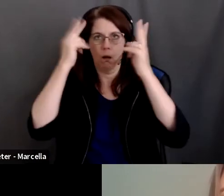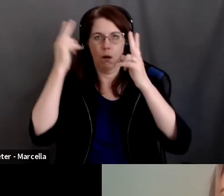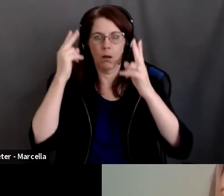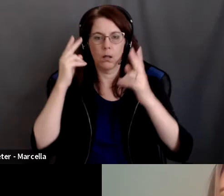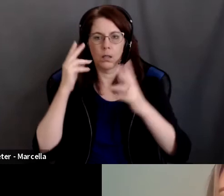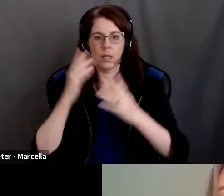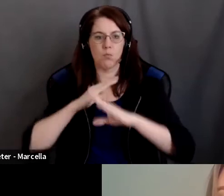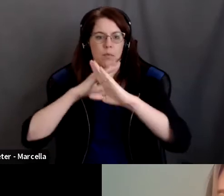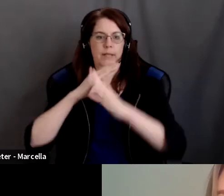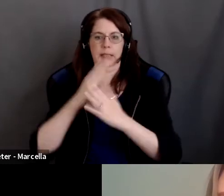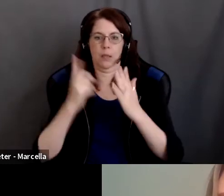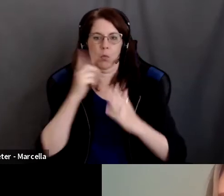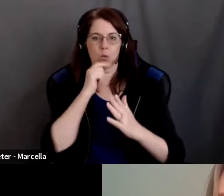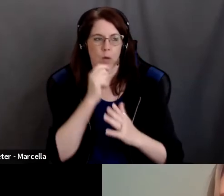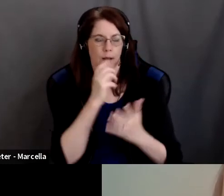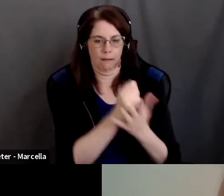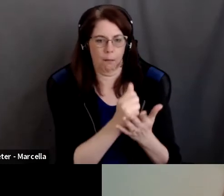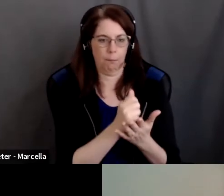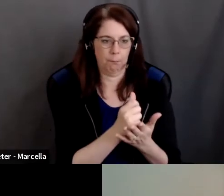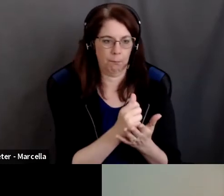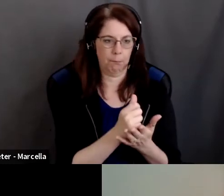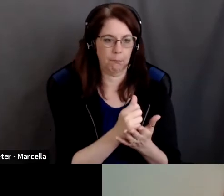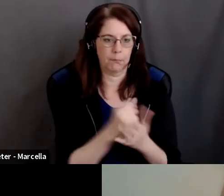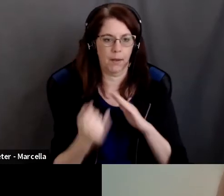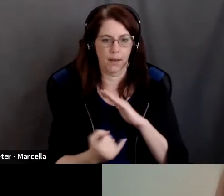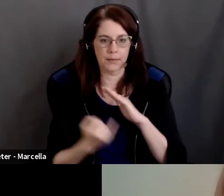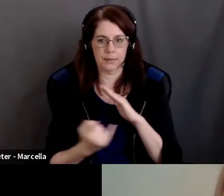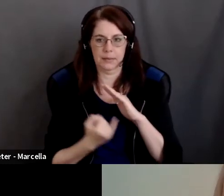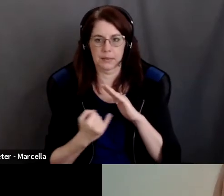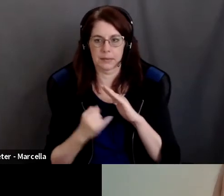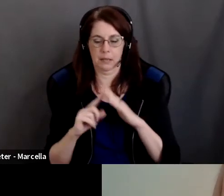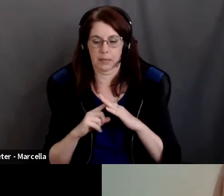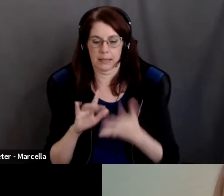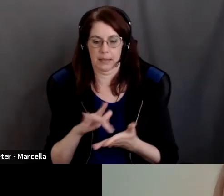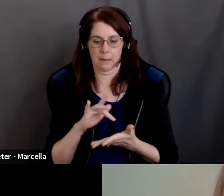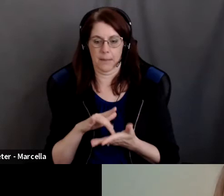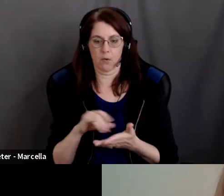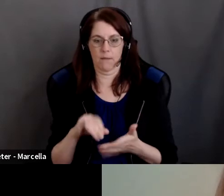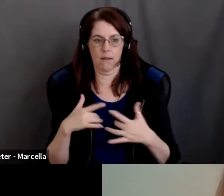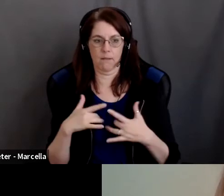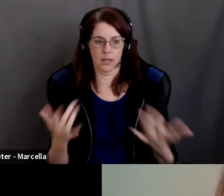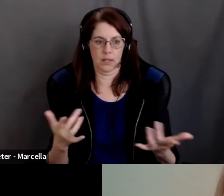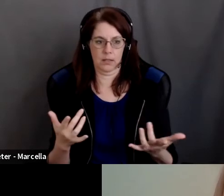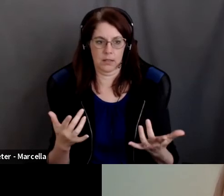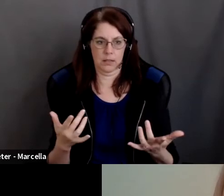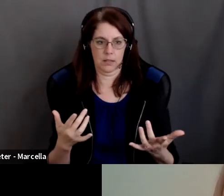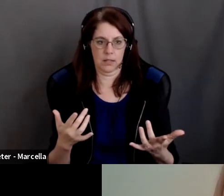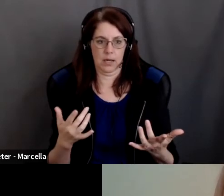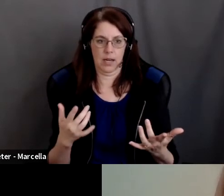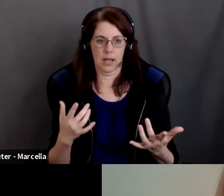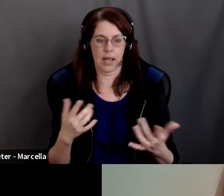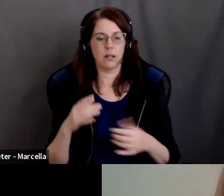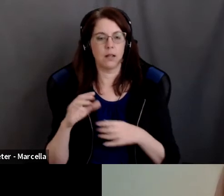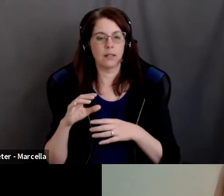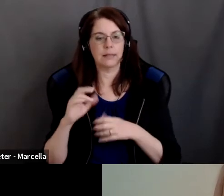seeking help from others and authorities. Isolation often begins in the midst of the event, and executive functioning